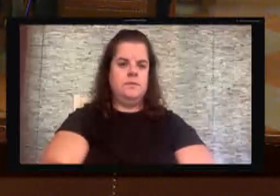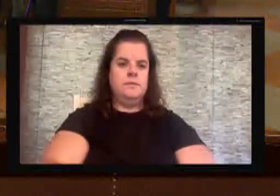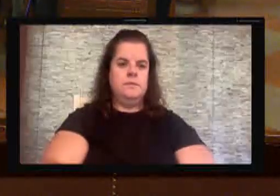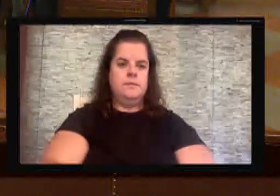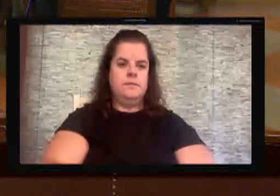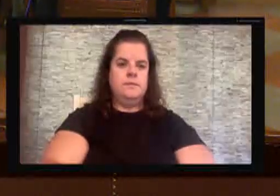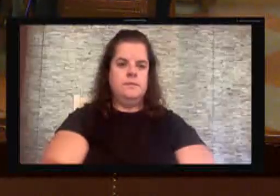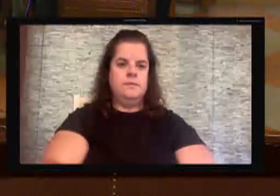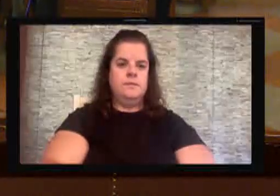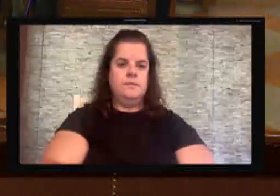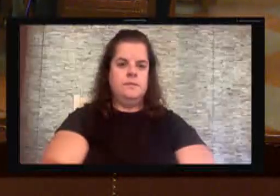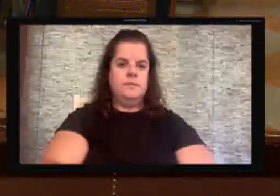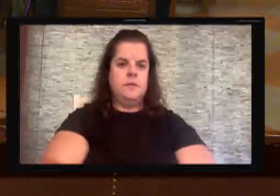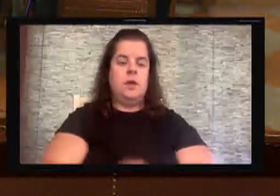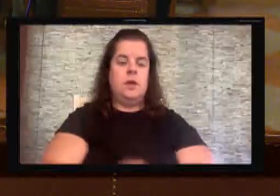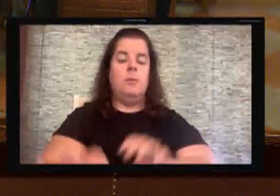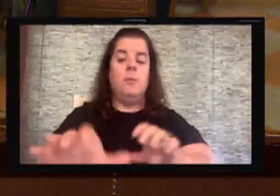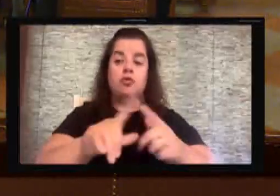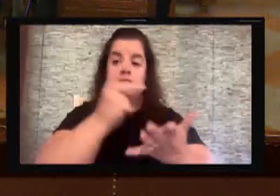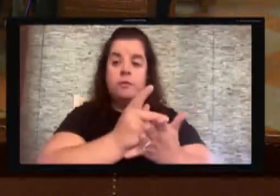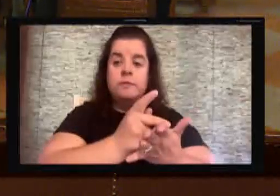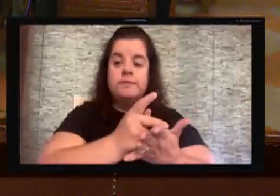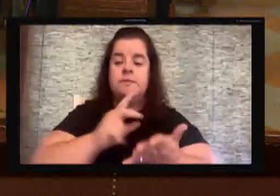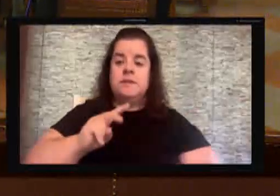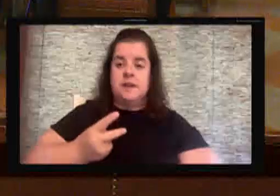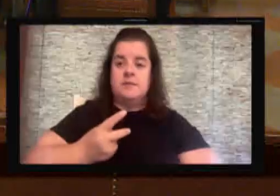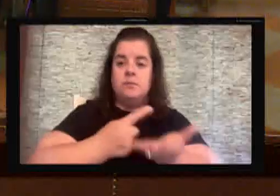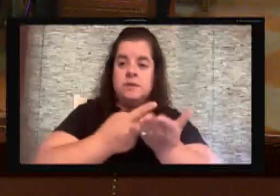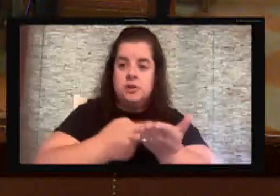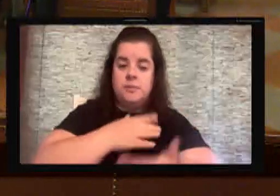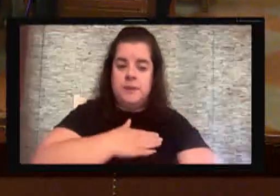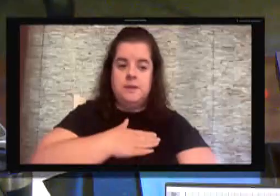Motion to approve. Second with discussion. Discussion.